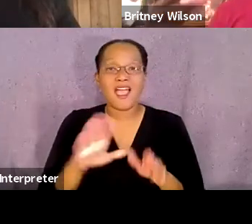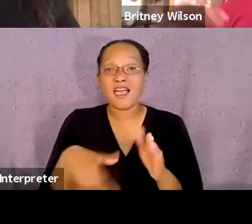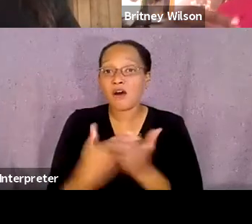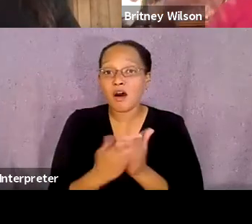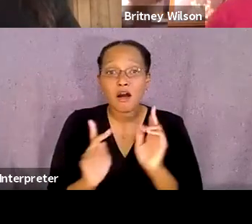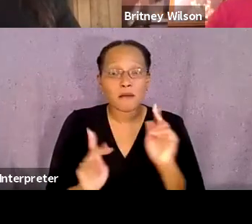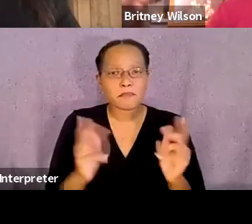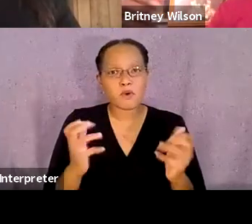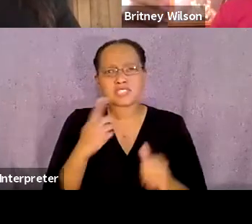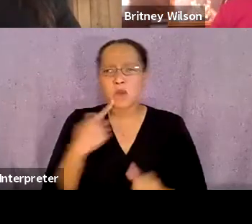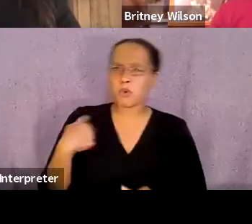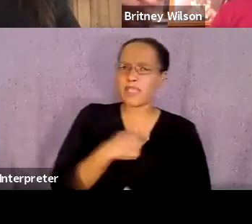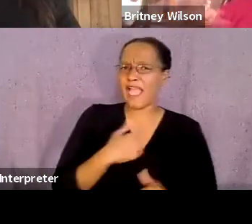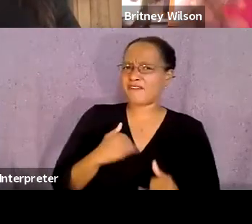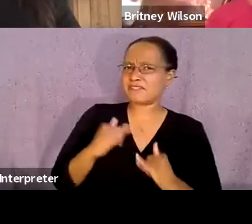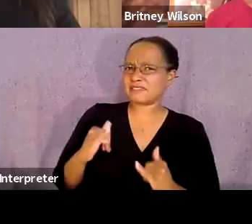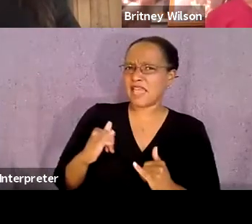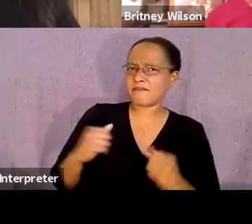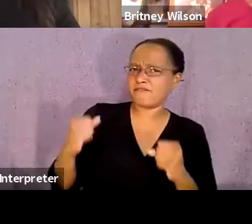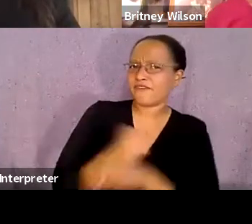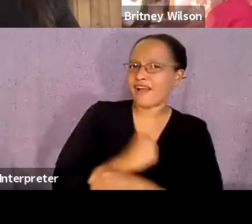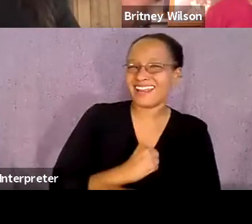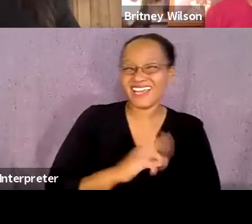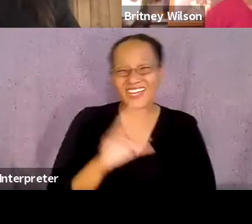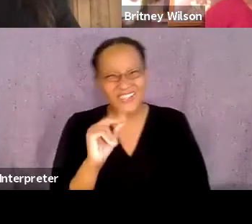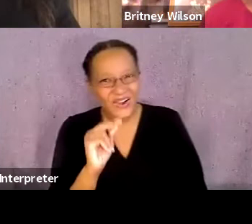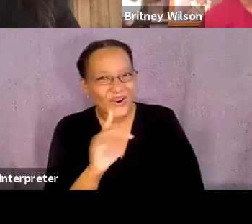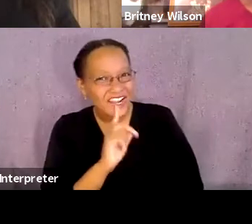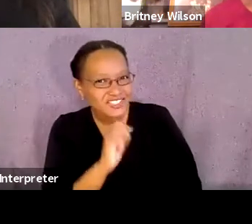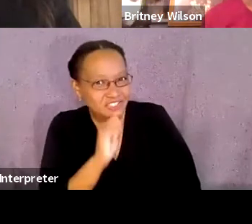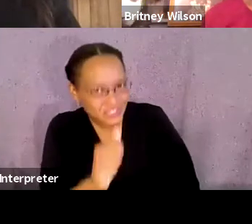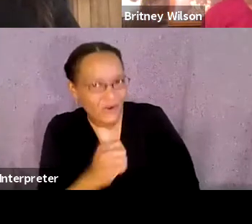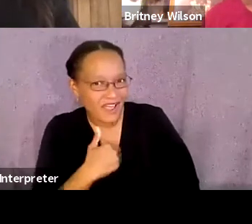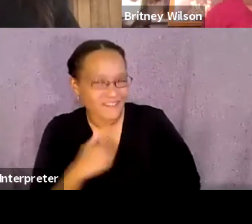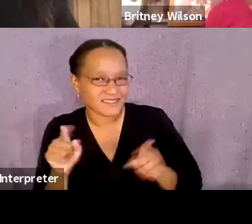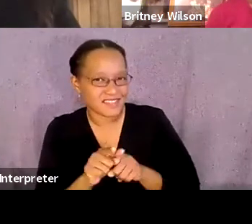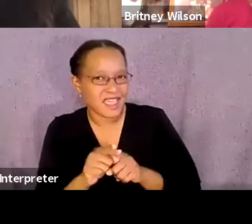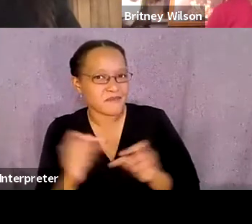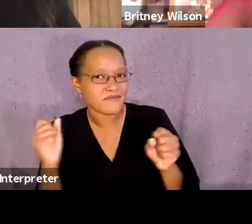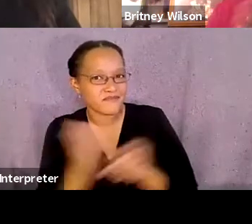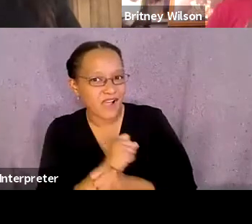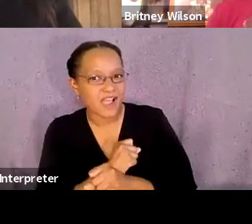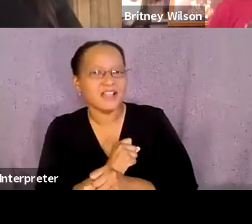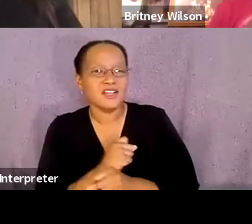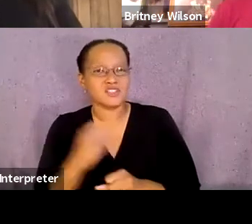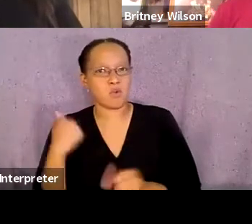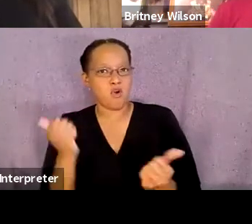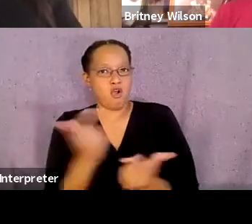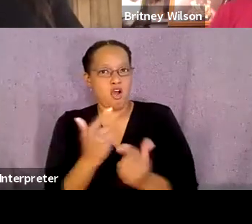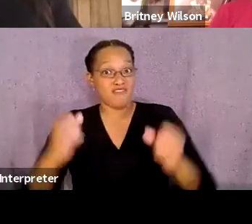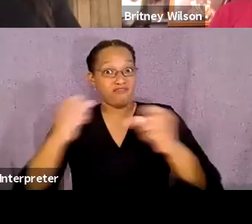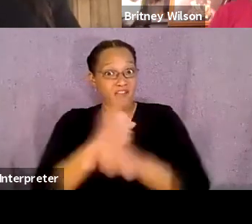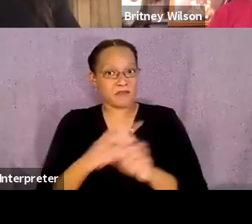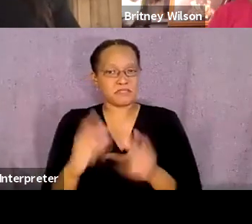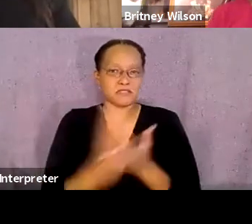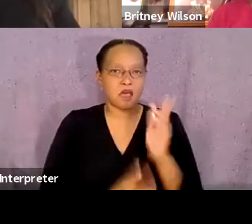you know, say, like, well, we had the same fight. No, we didn't have the same fight. Some of us, we're all still fighting, but some of us have to